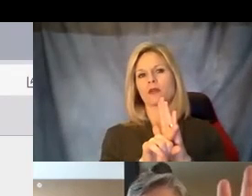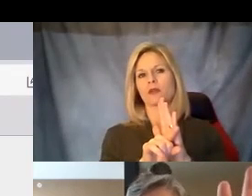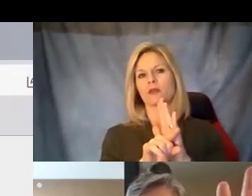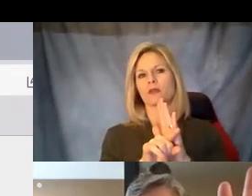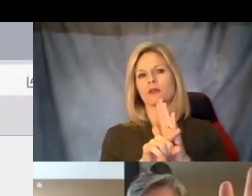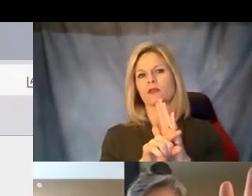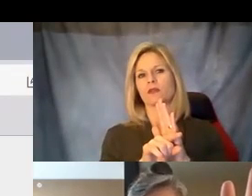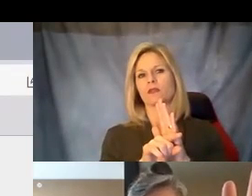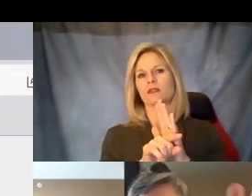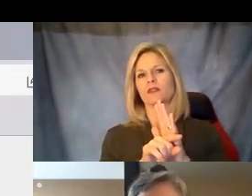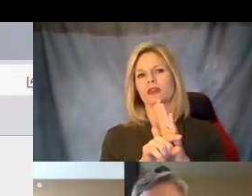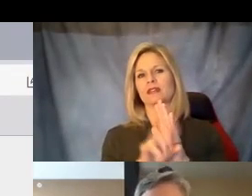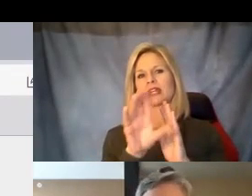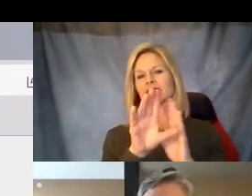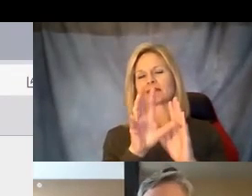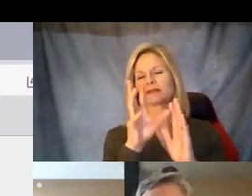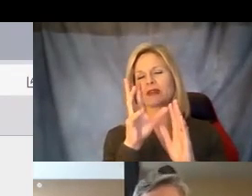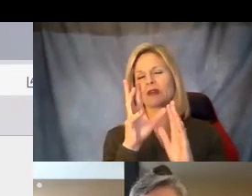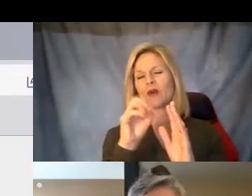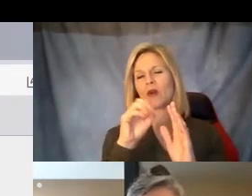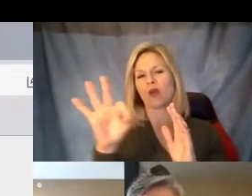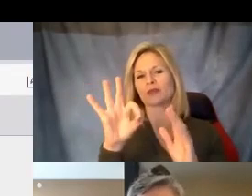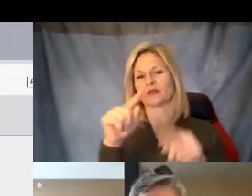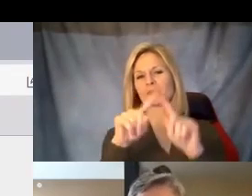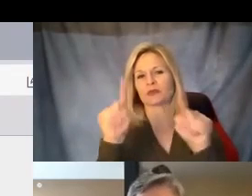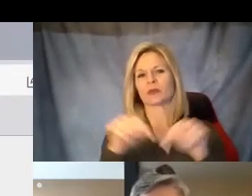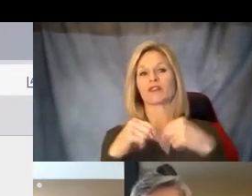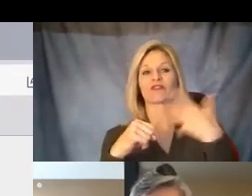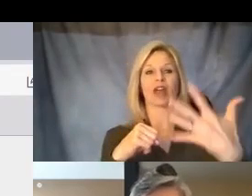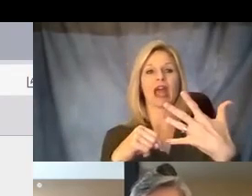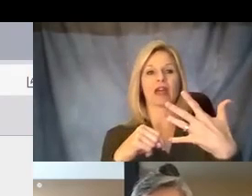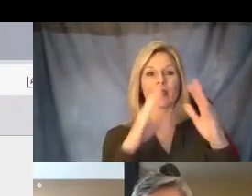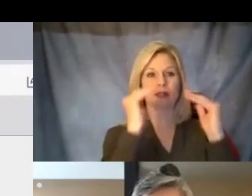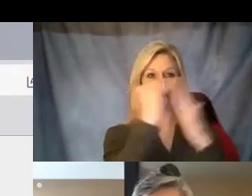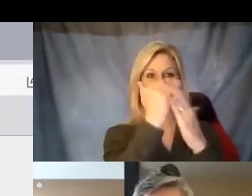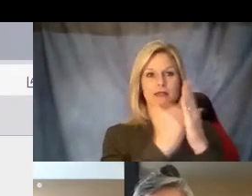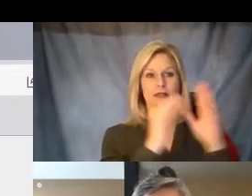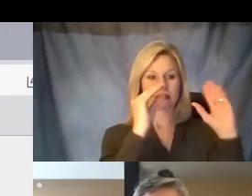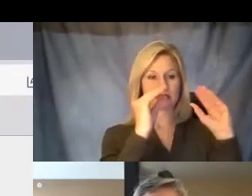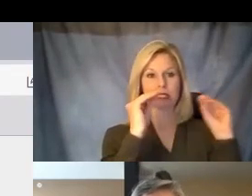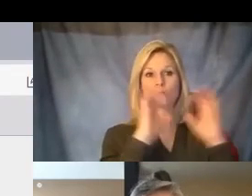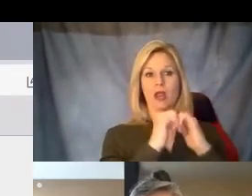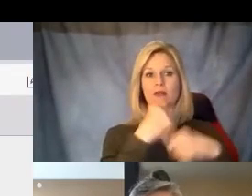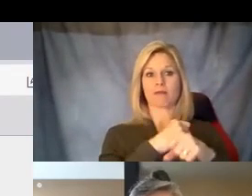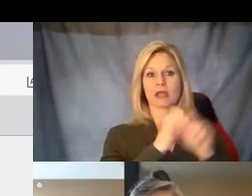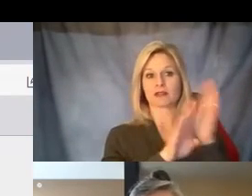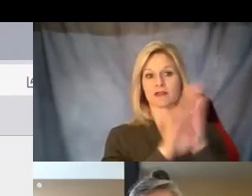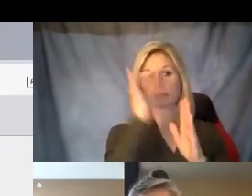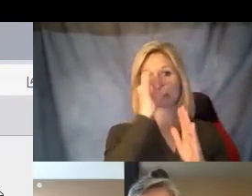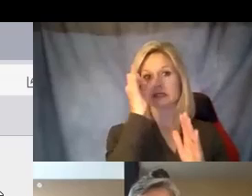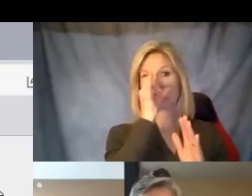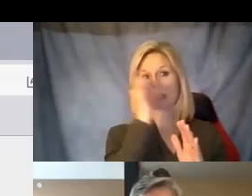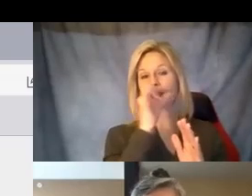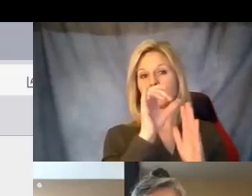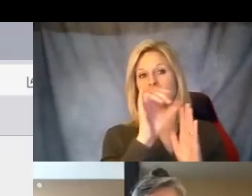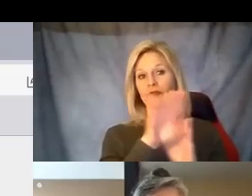we can stop watching it if you want. There are 5 lessons on how to make a silly film. When you're teaching technology, especially